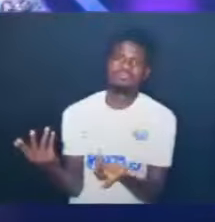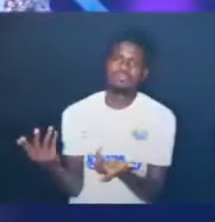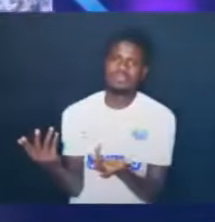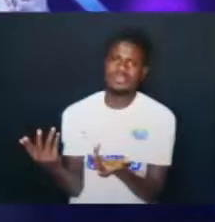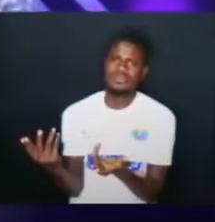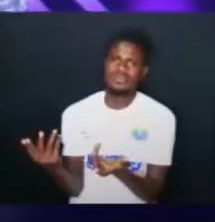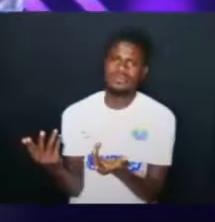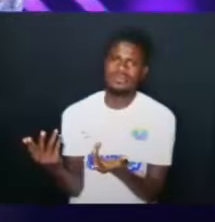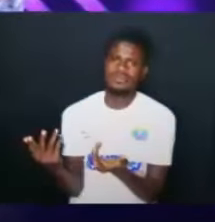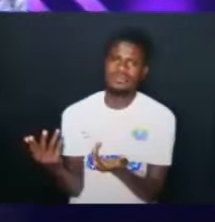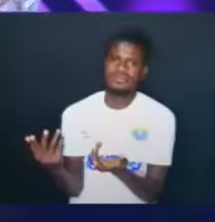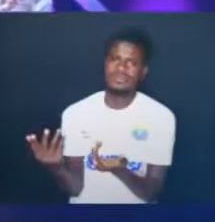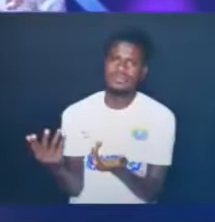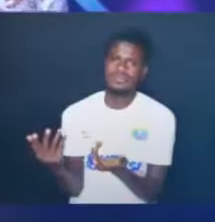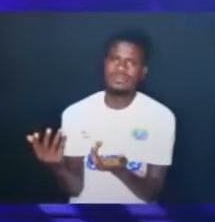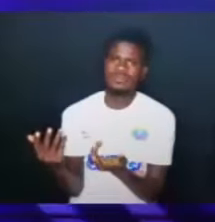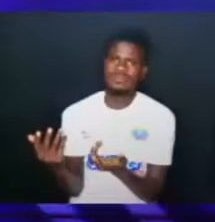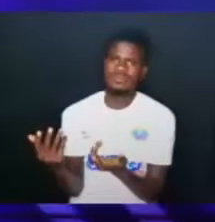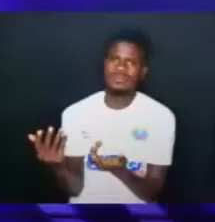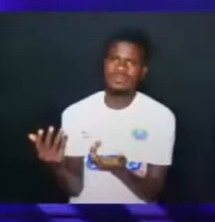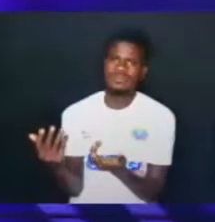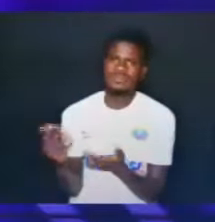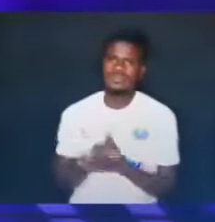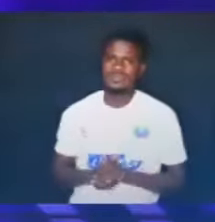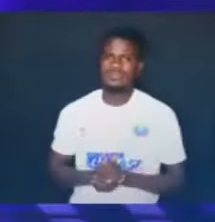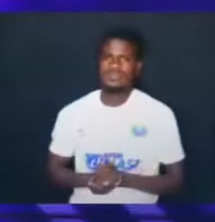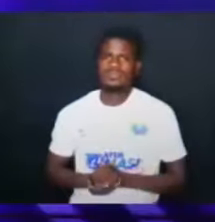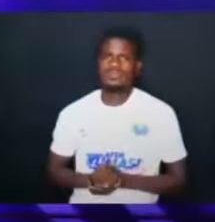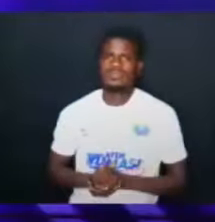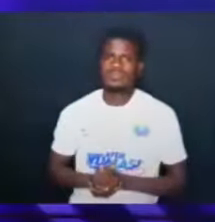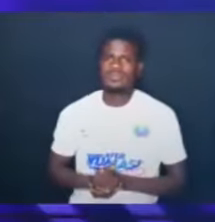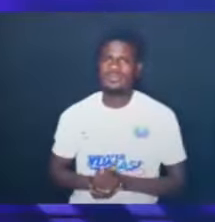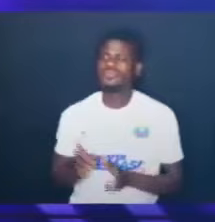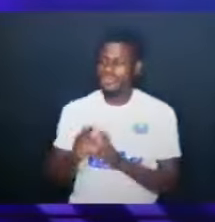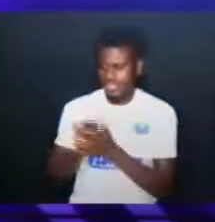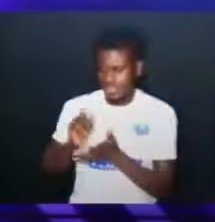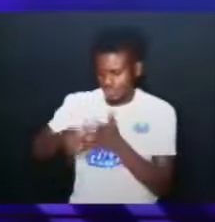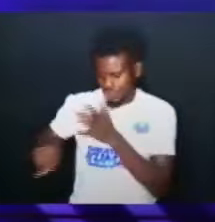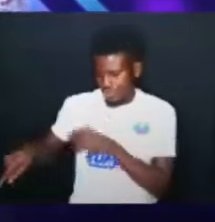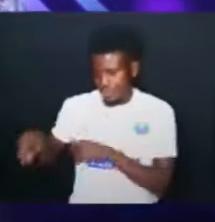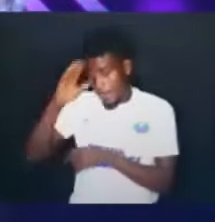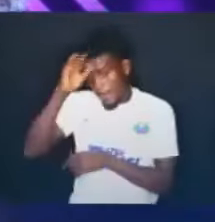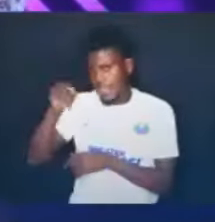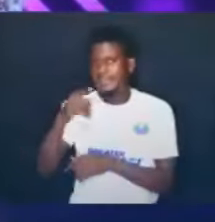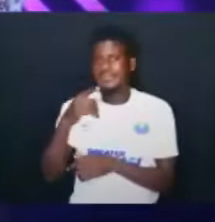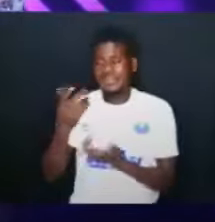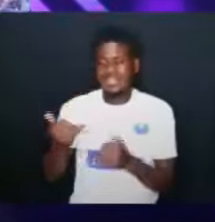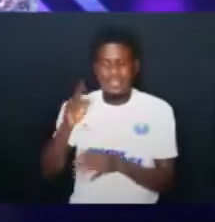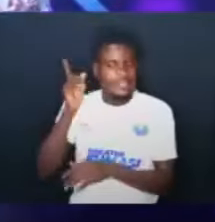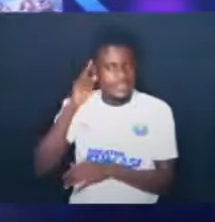biere ndiwa e cheni yeinom. Now so let's listen to what the man actually said. Verse